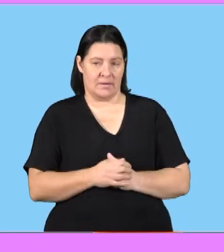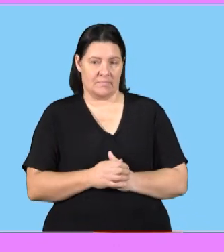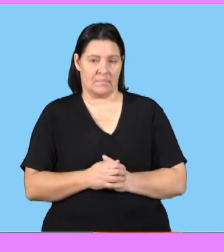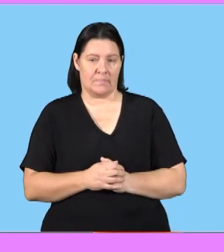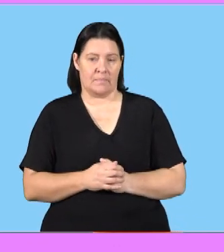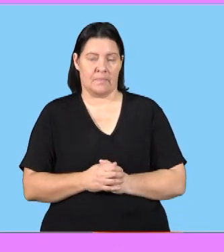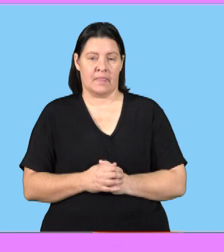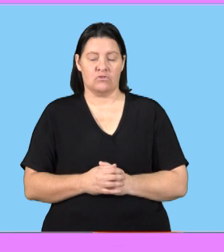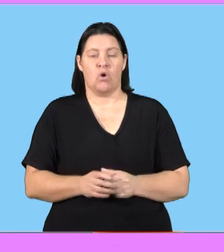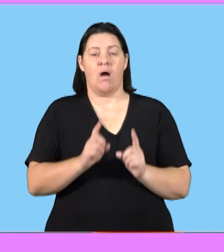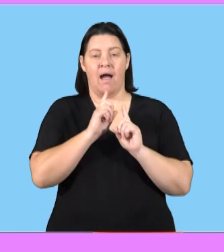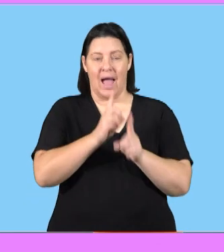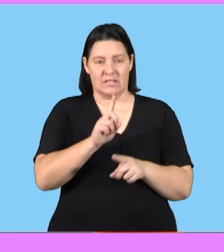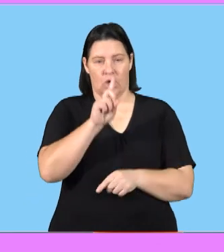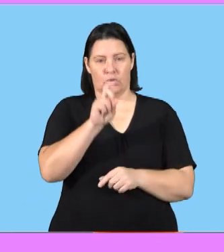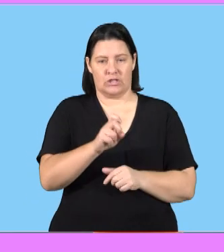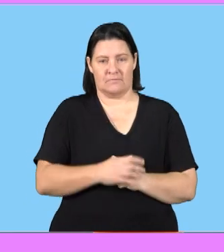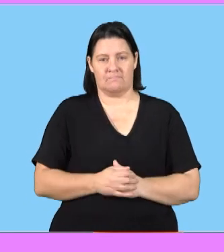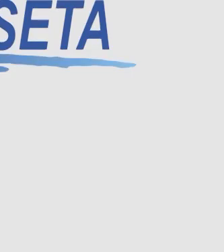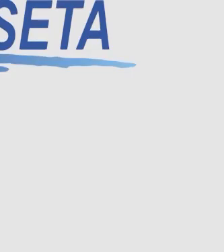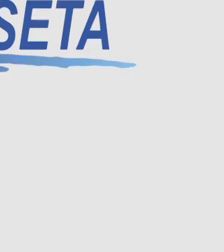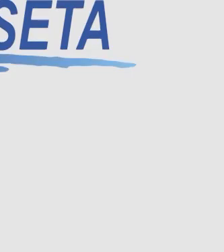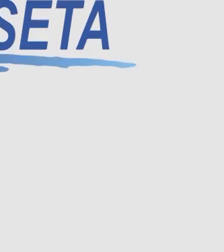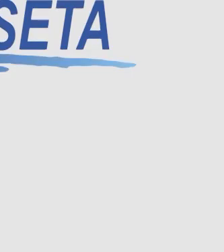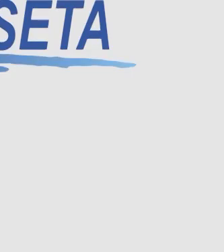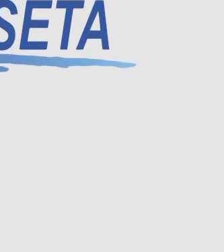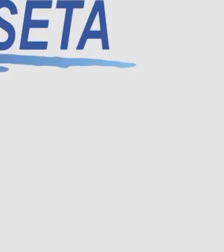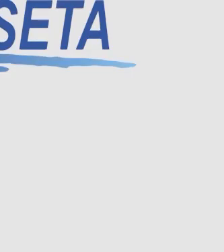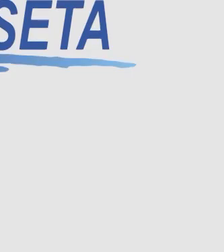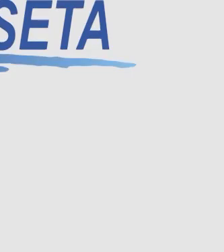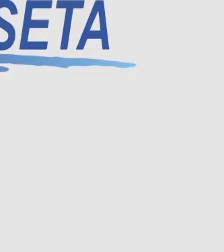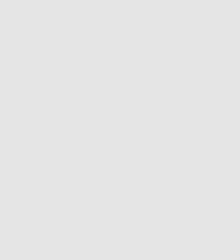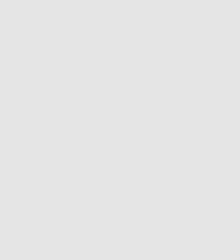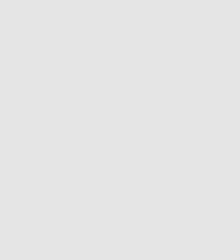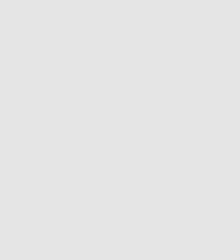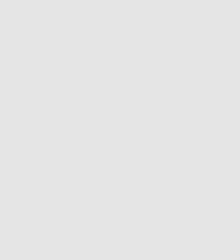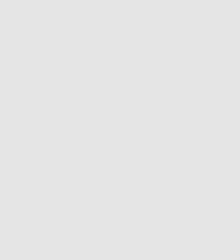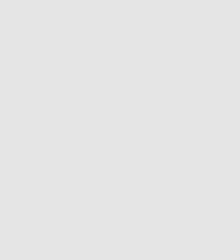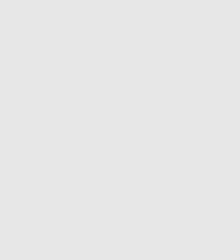So we have answered our question.